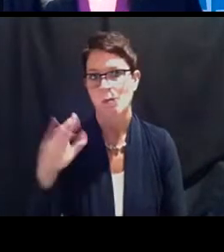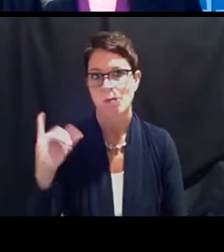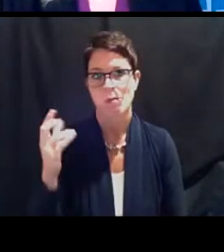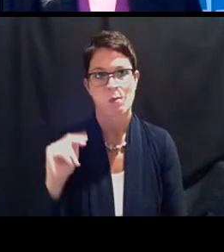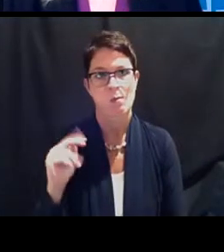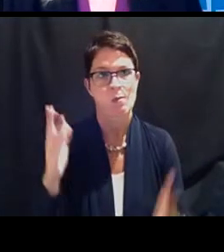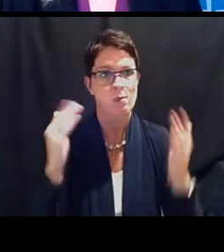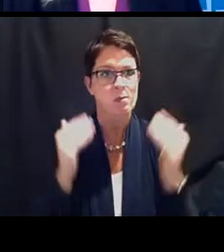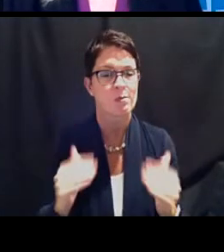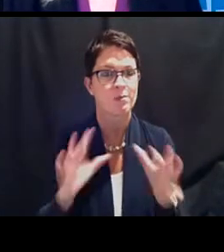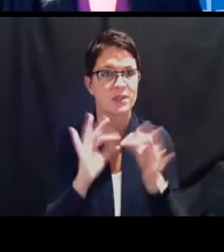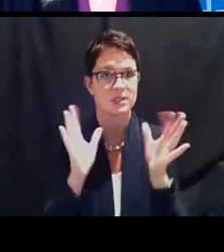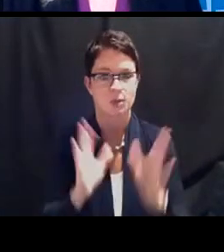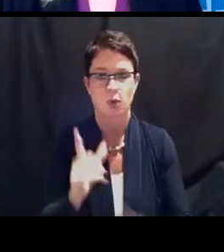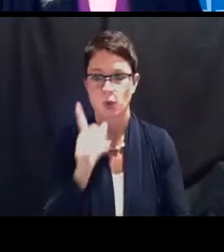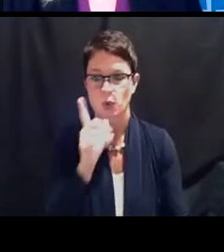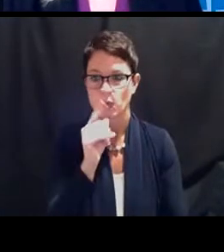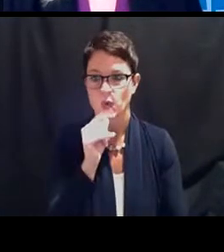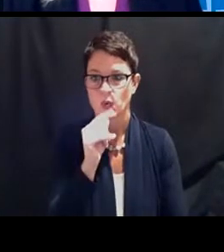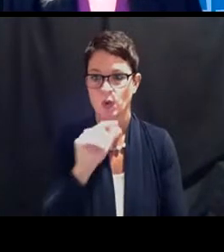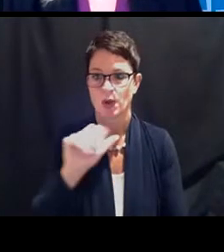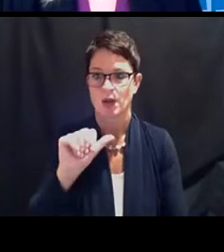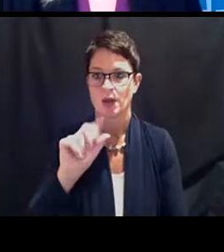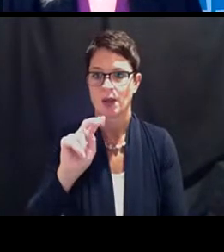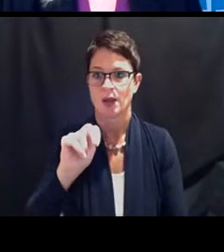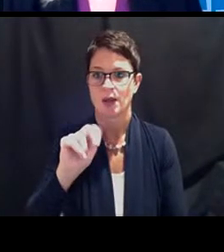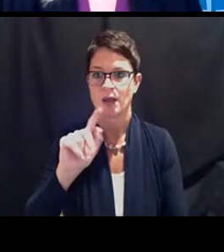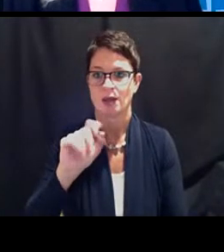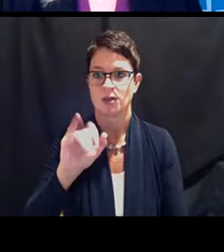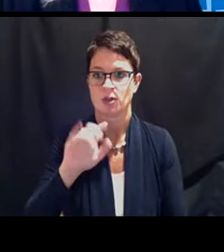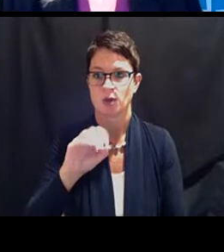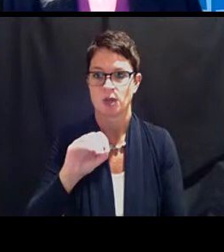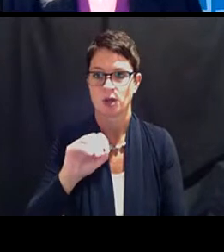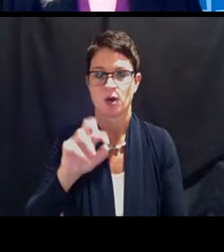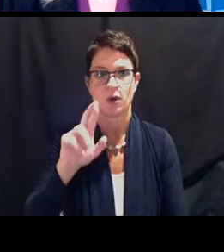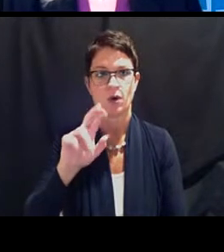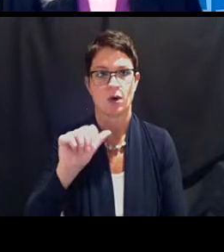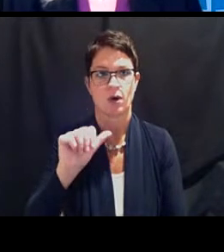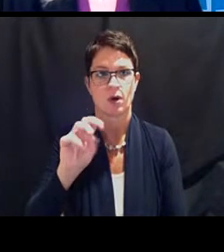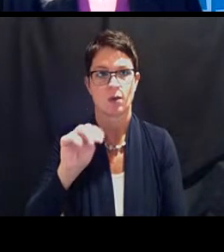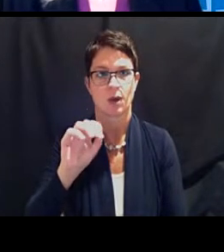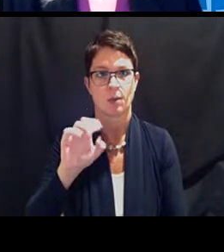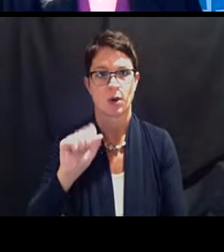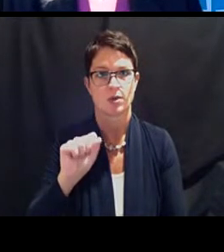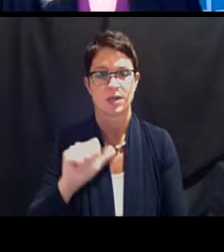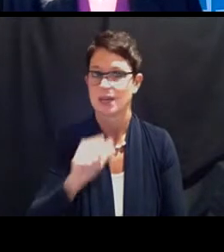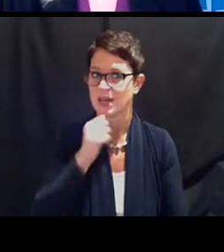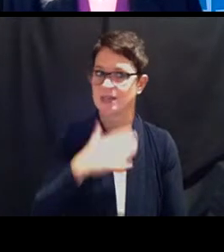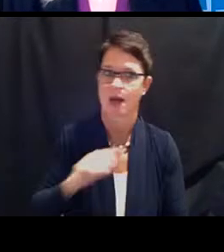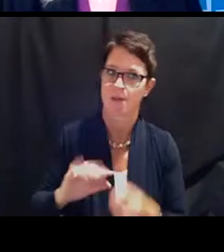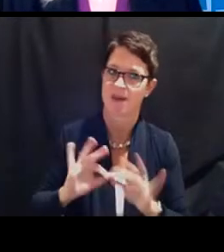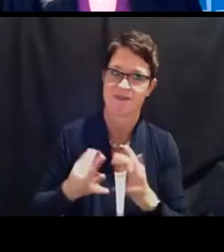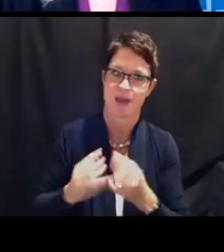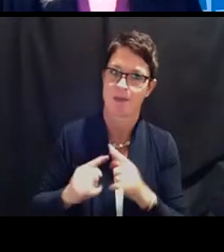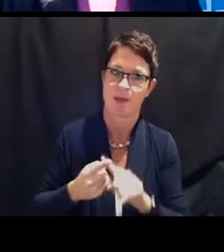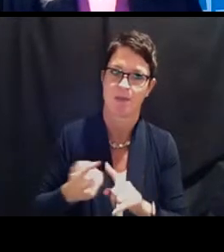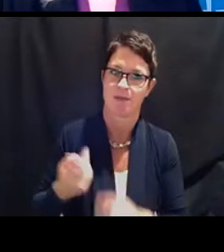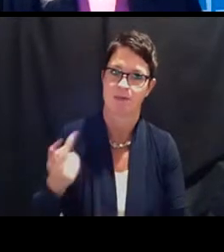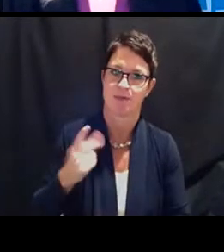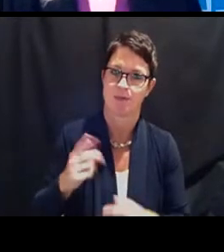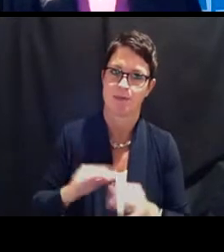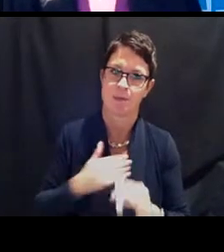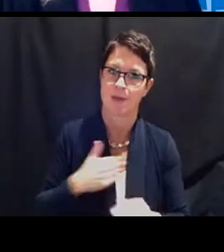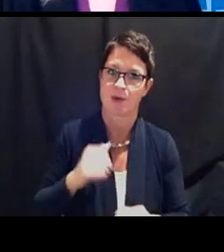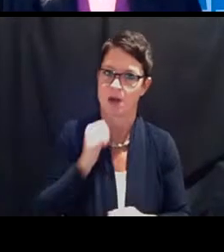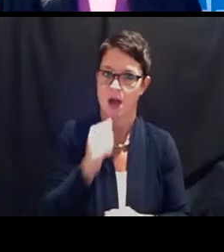The next speaker I have on my list is Antonio Ramos. He's not a member of my immediate family, but we'll be glad to hear what he has to